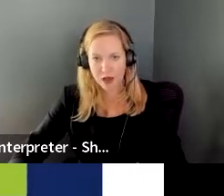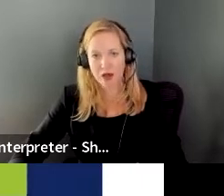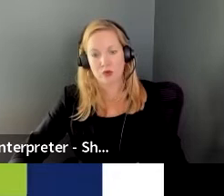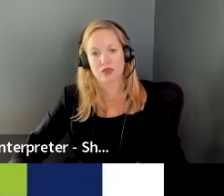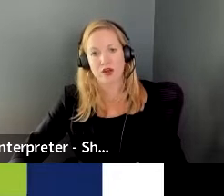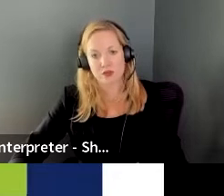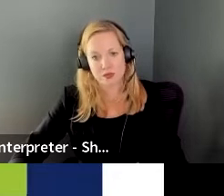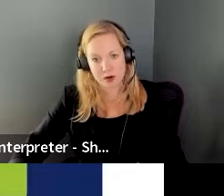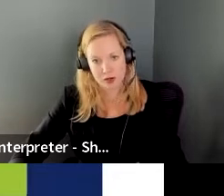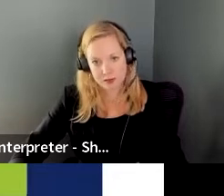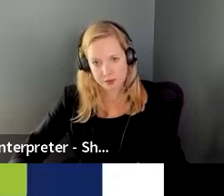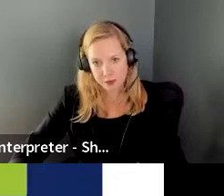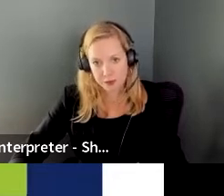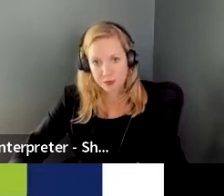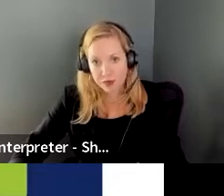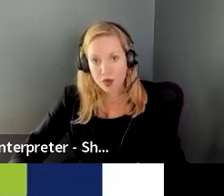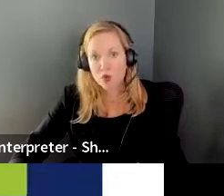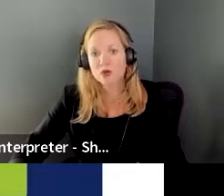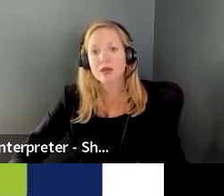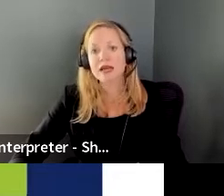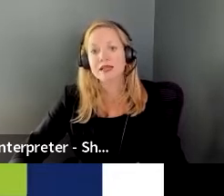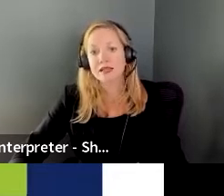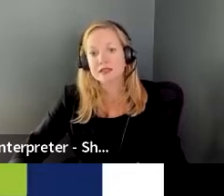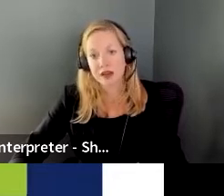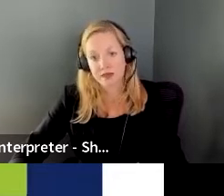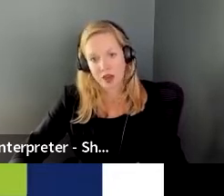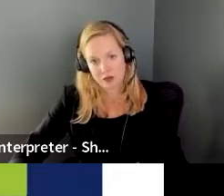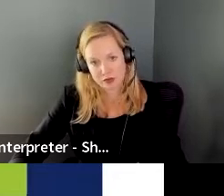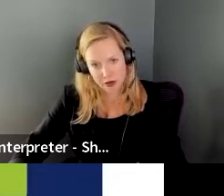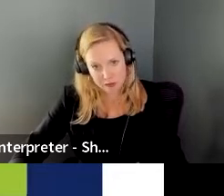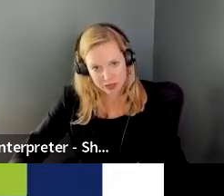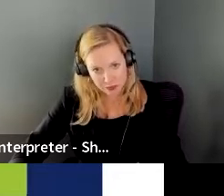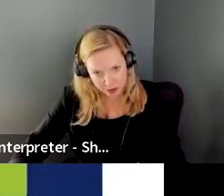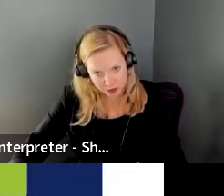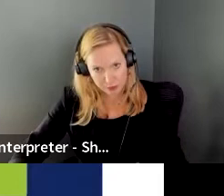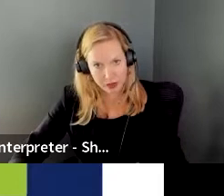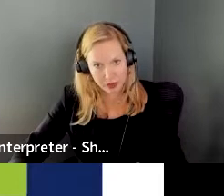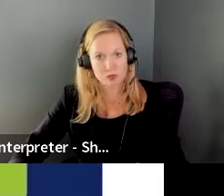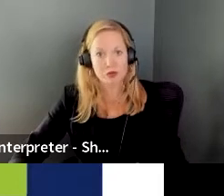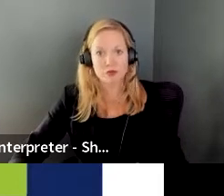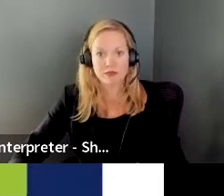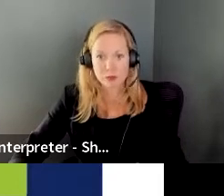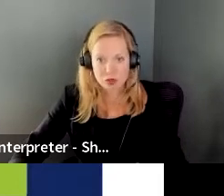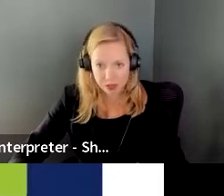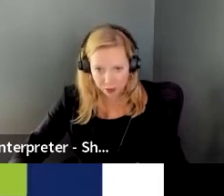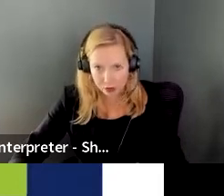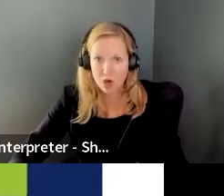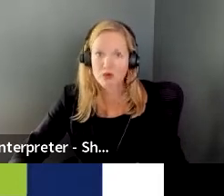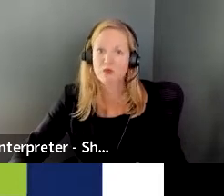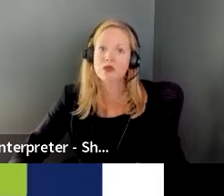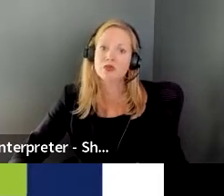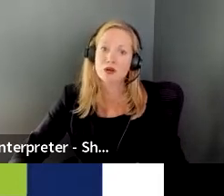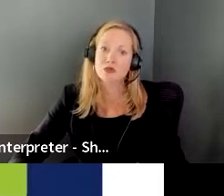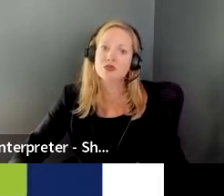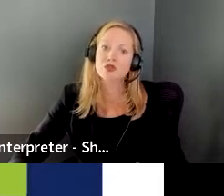community with their health disparities. When we identified the health disparities, we were able to put rough numbers together.